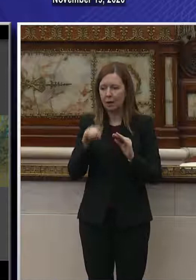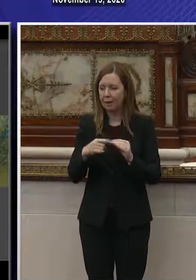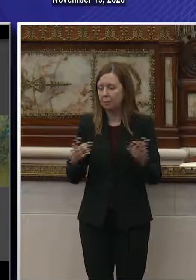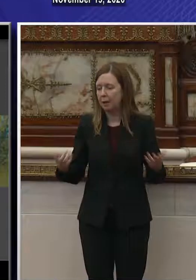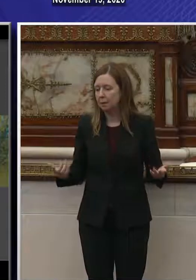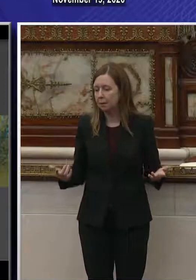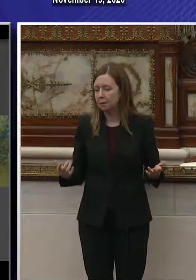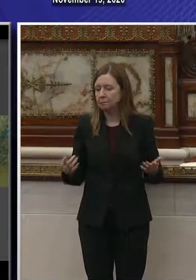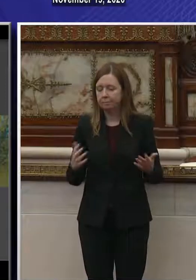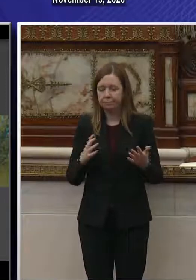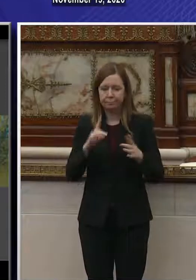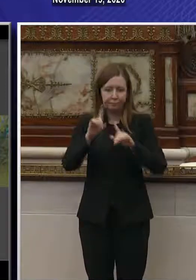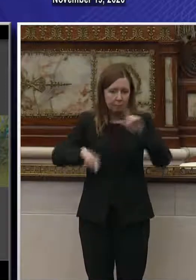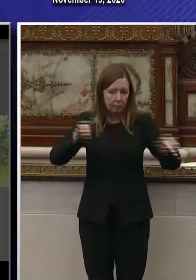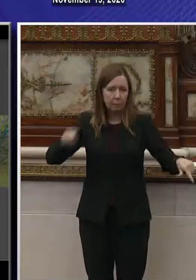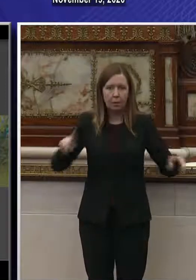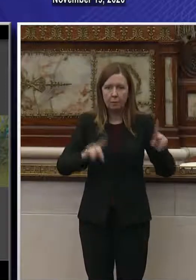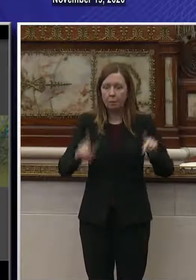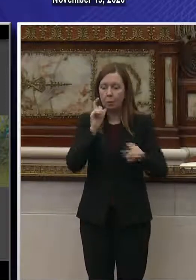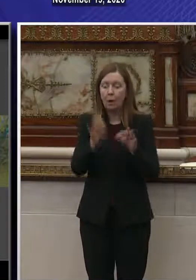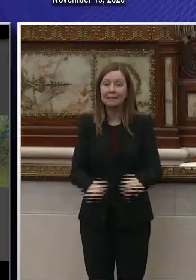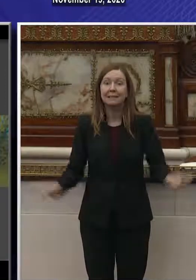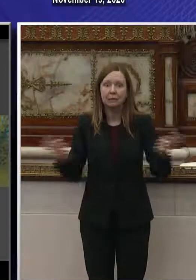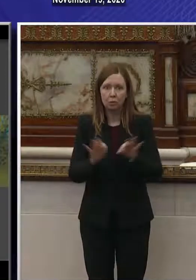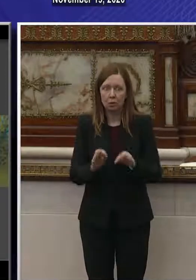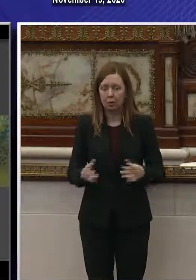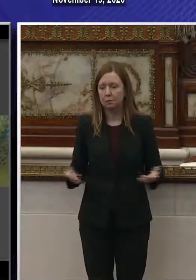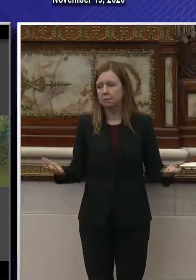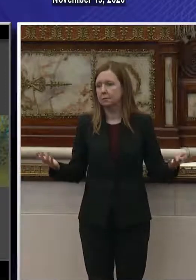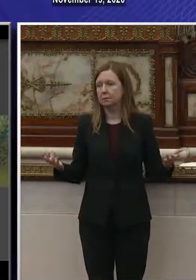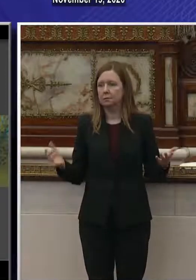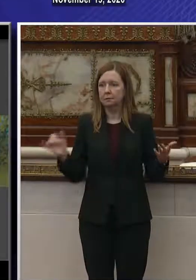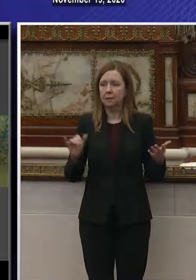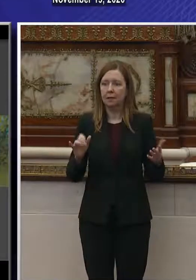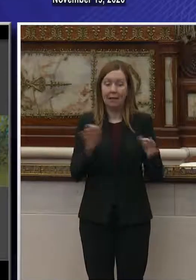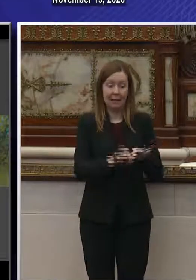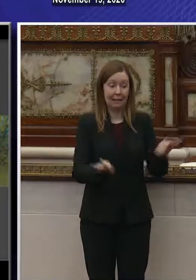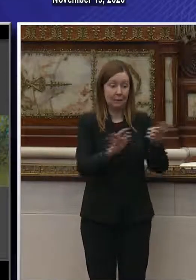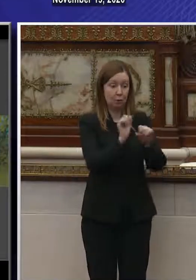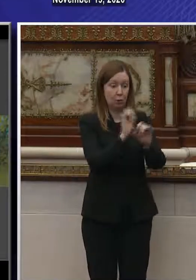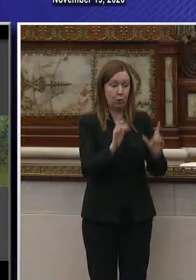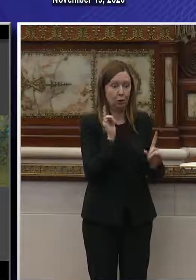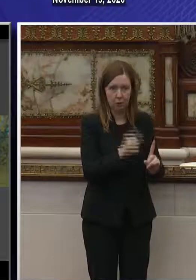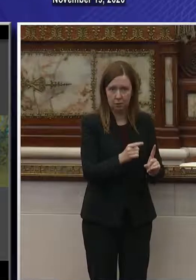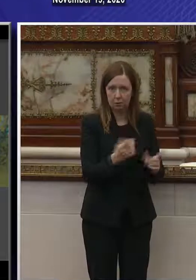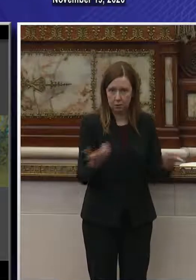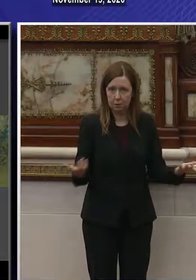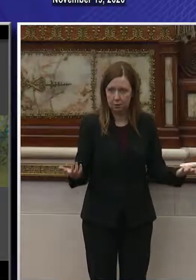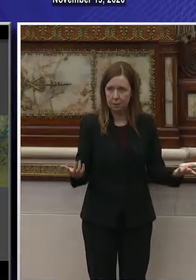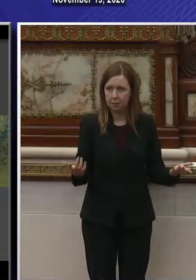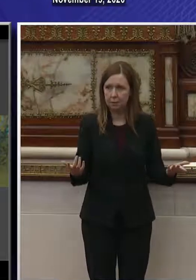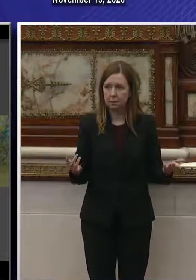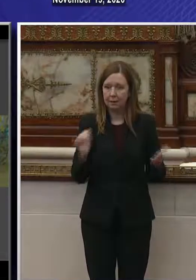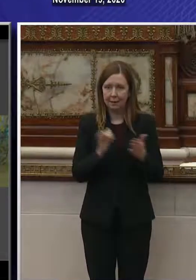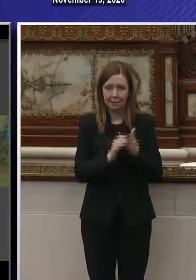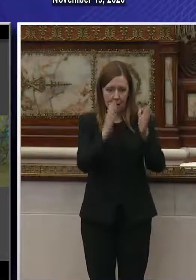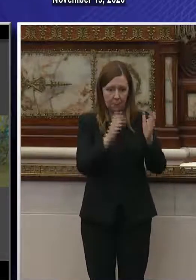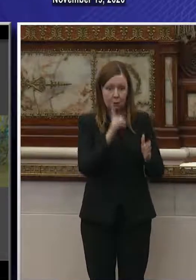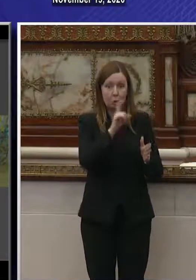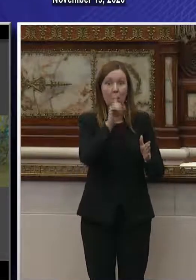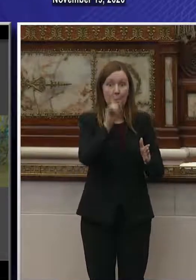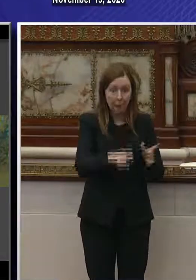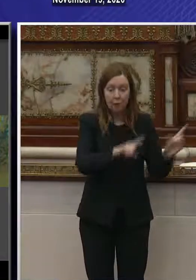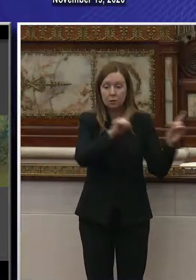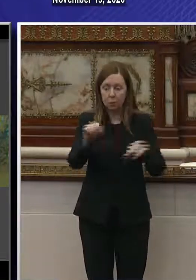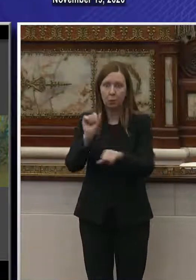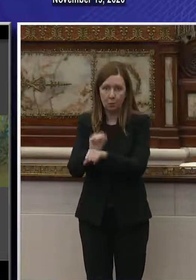about an array of workers who are essential. The paradoxical essential worker. Mm-hmm. That individual who has to come to